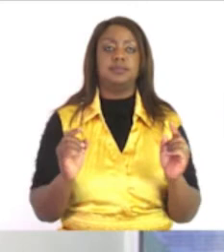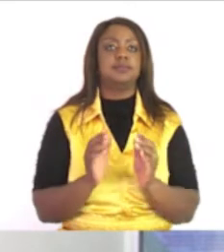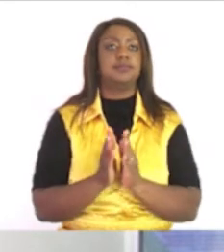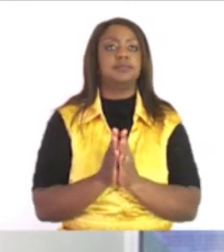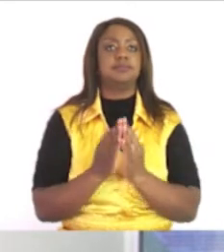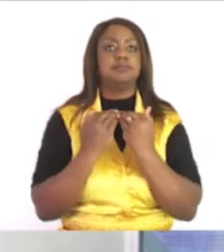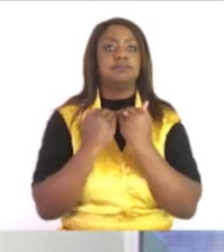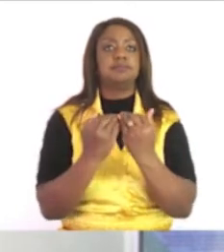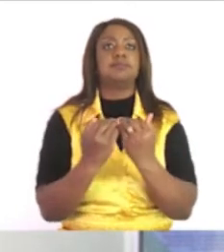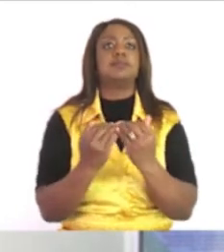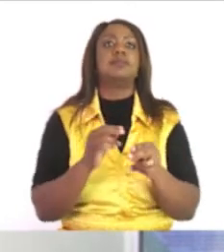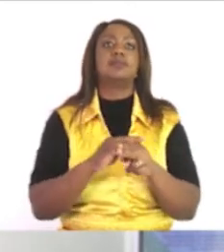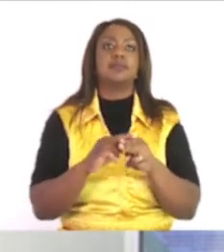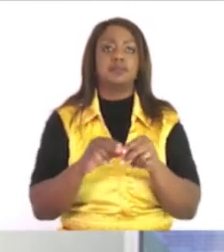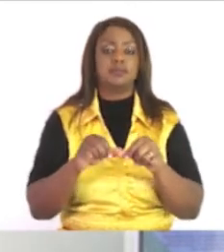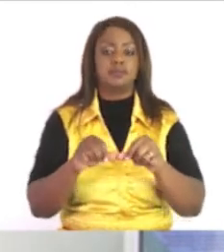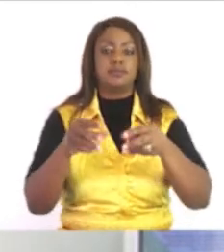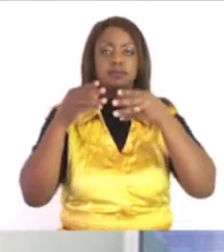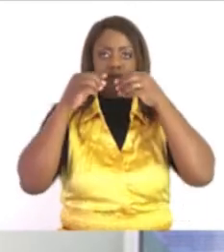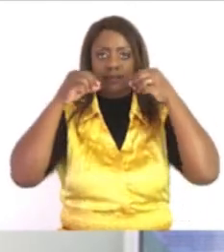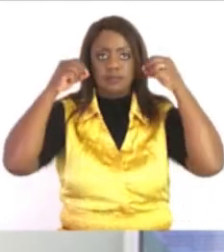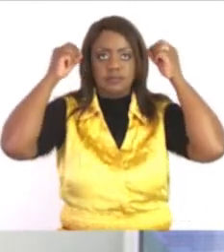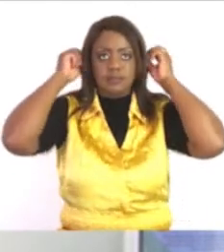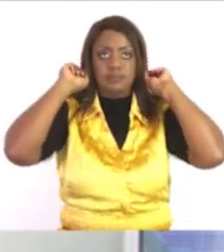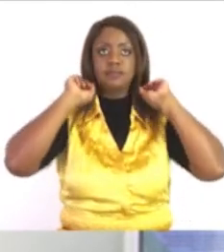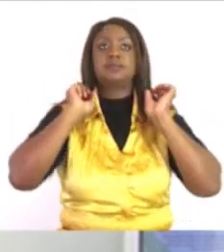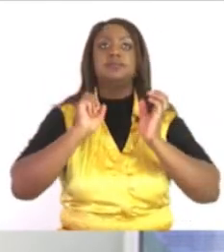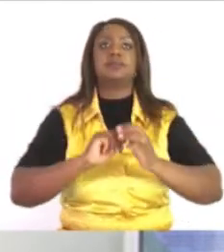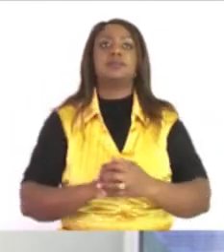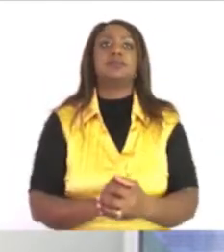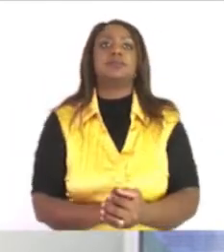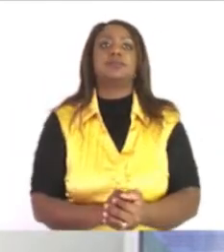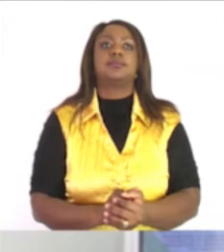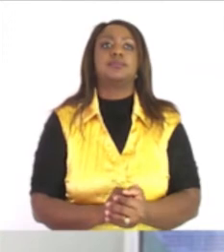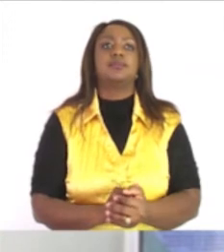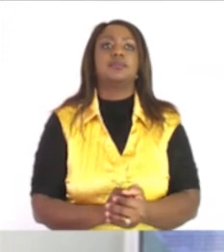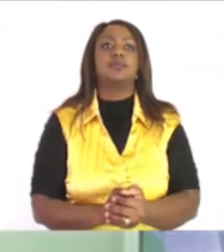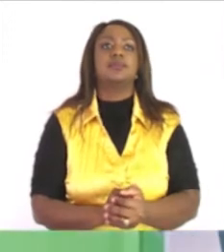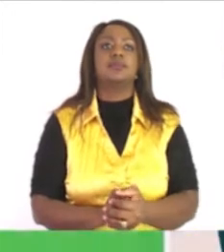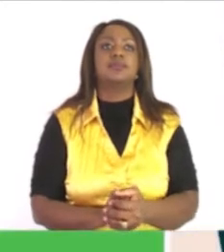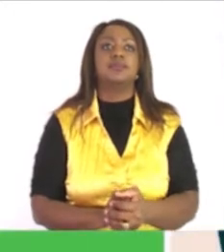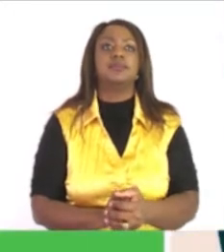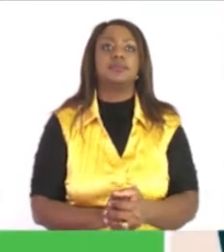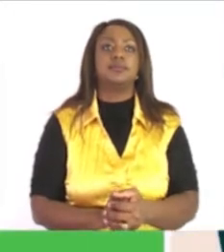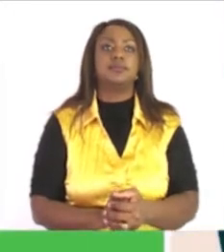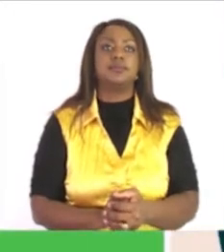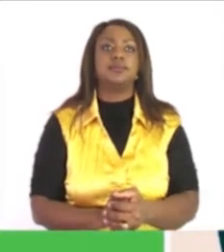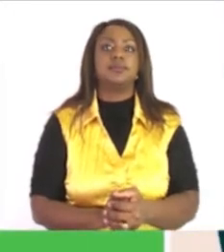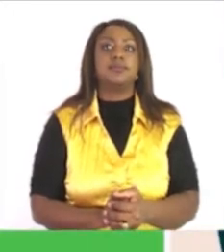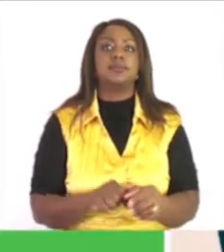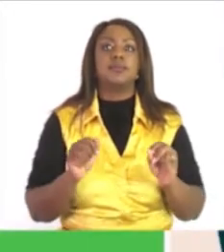1.5 meters. And wear your mask at all times. Wear your mask.